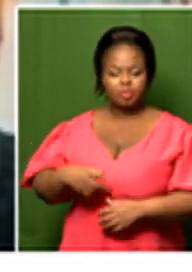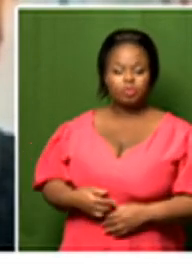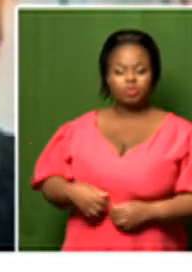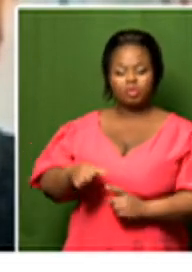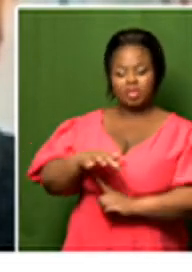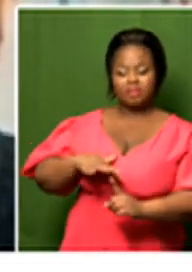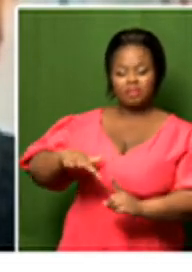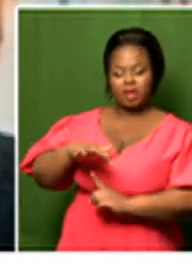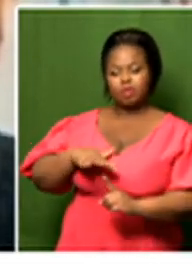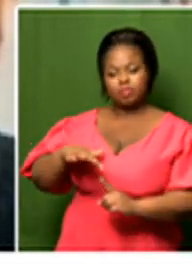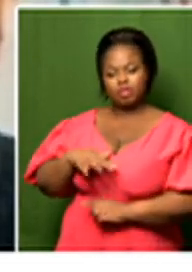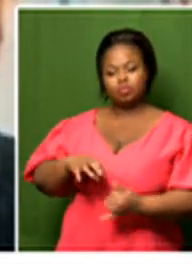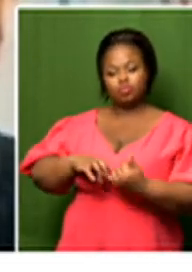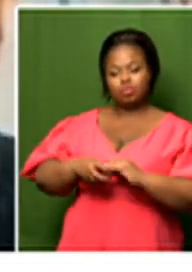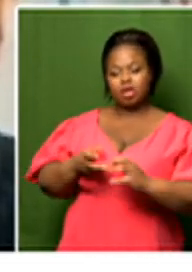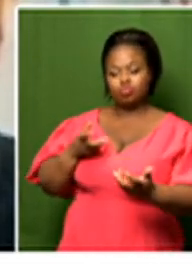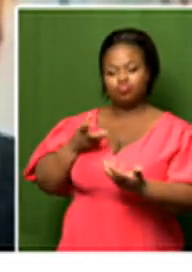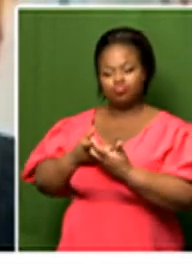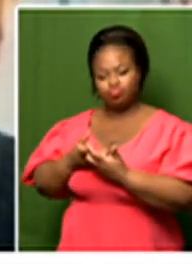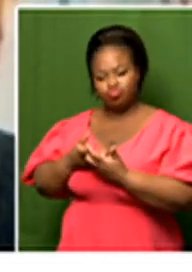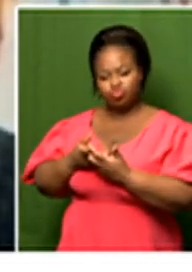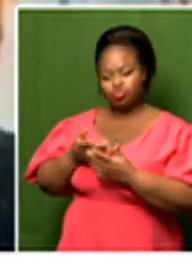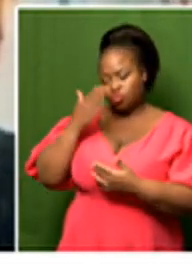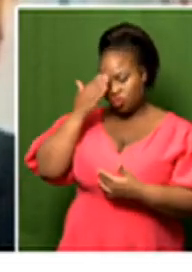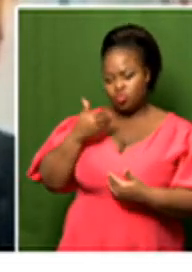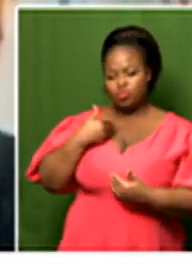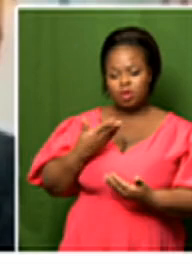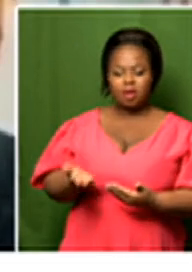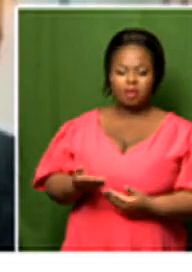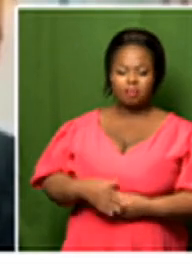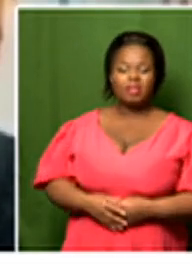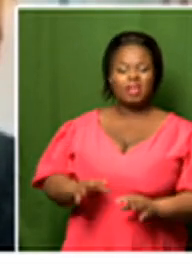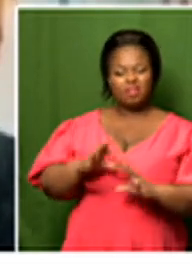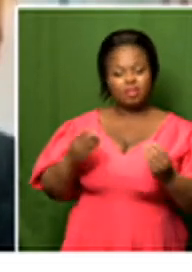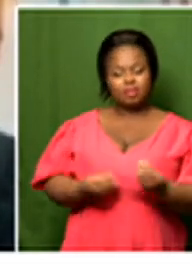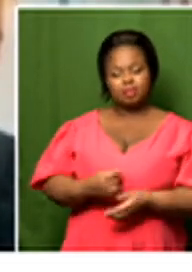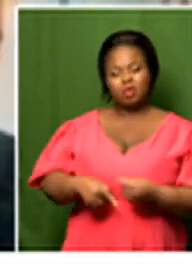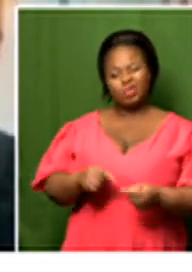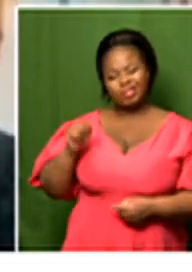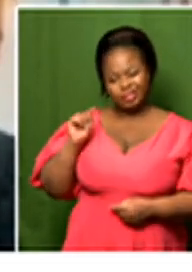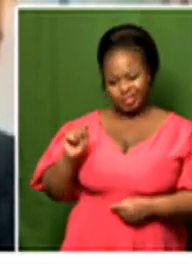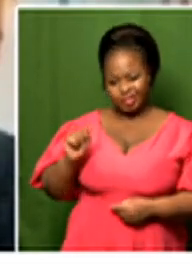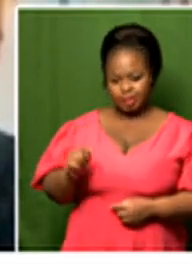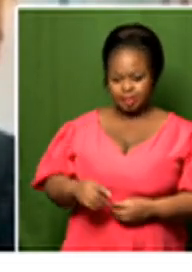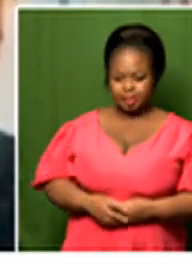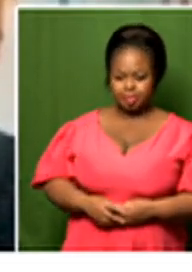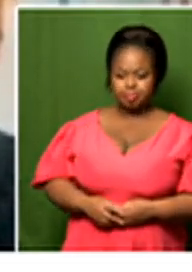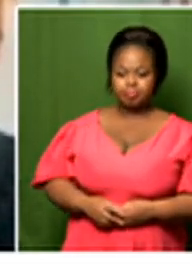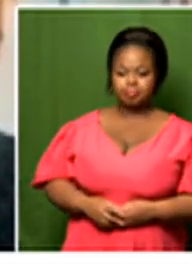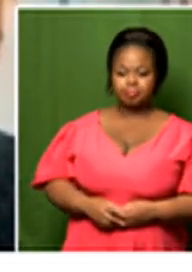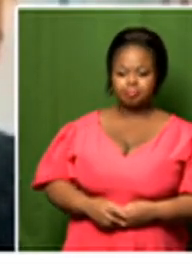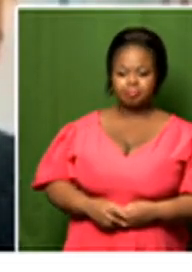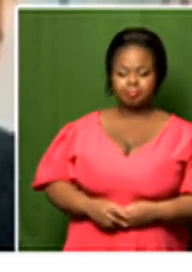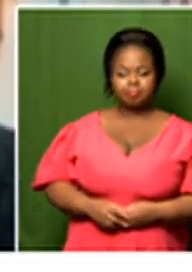urban environment, trying to fit in, trying to find your place. It's definitely about that kind of, I don't